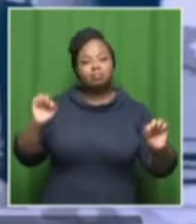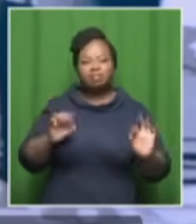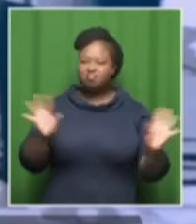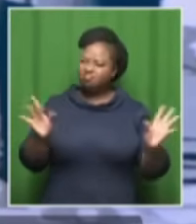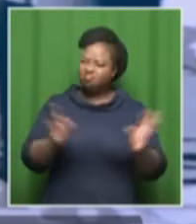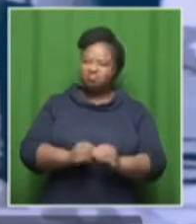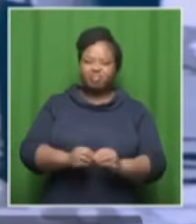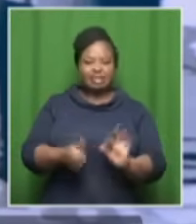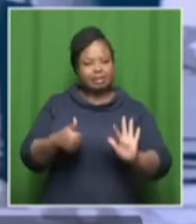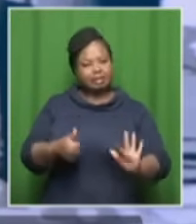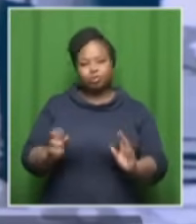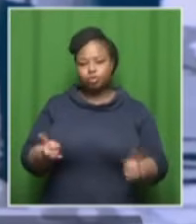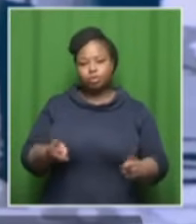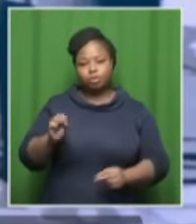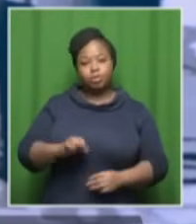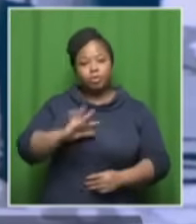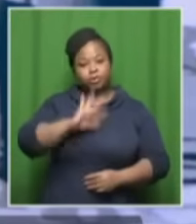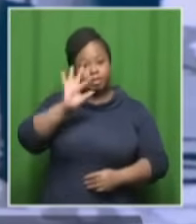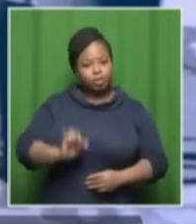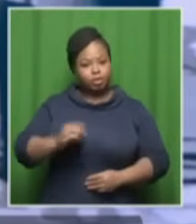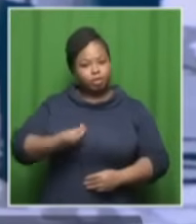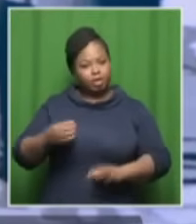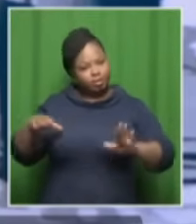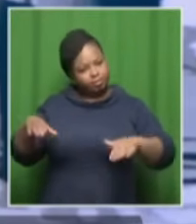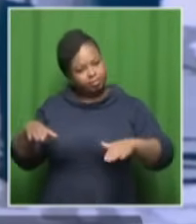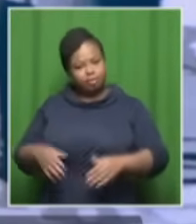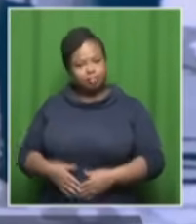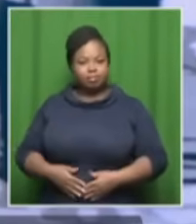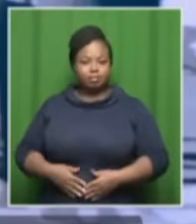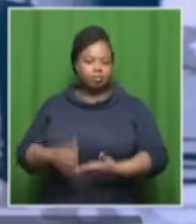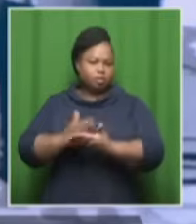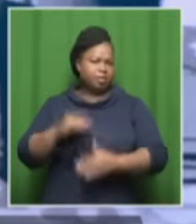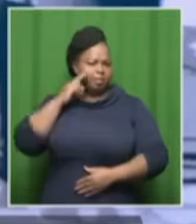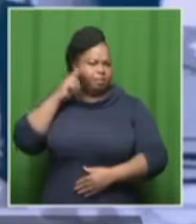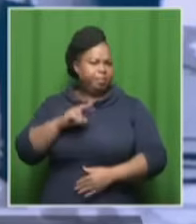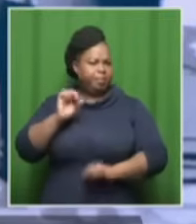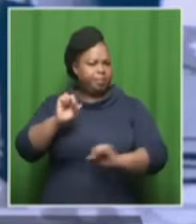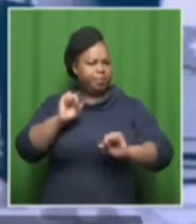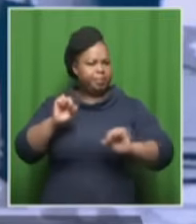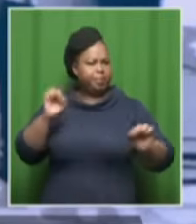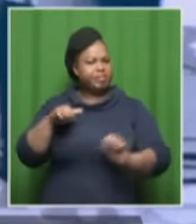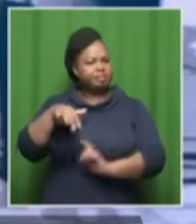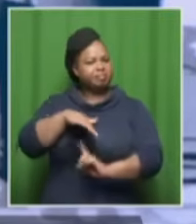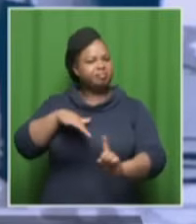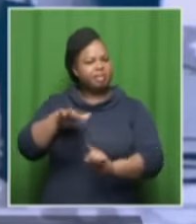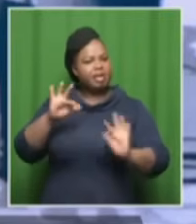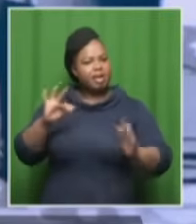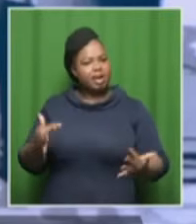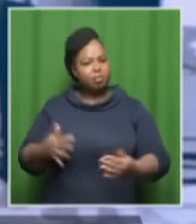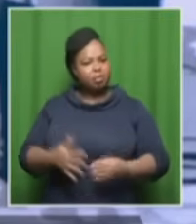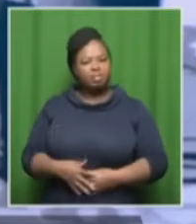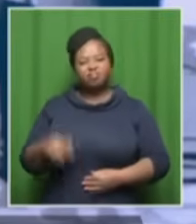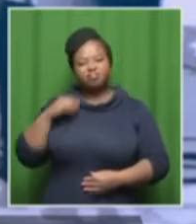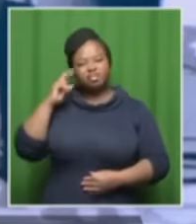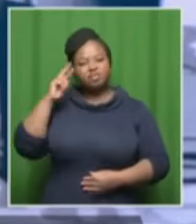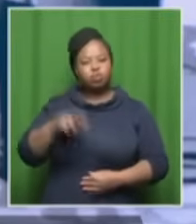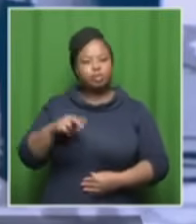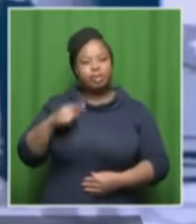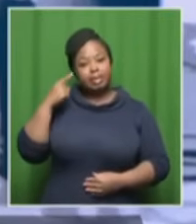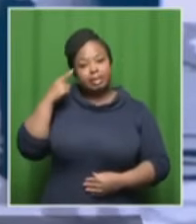ordinary South Africans in the country's youth category, and they'll be sharing their perspectives on the state of the country, their views on